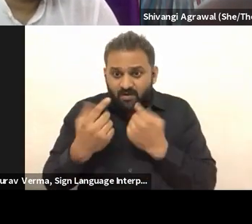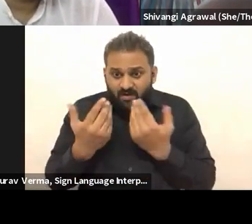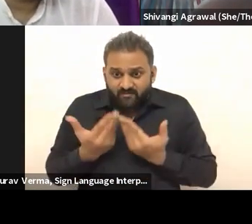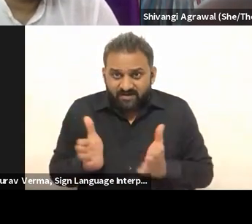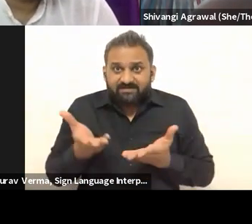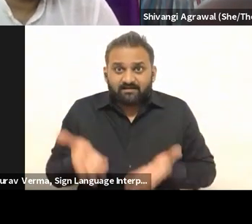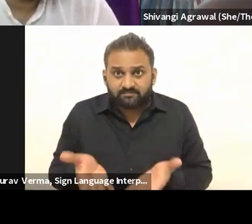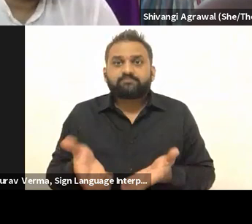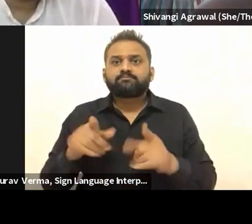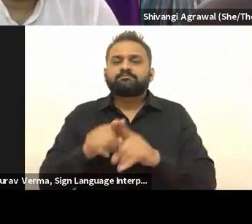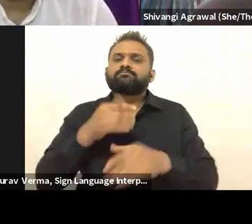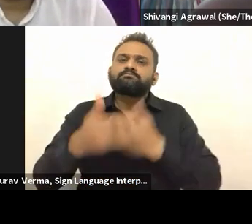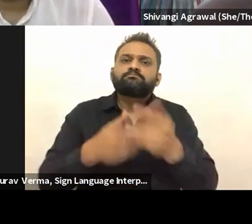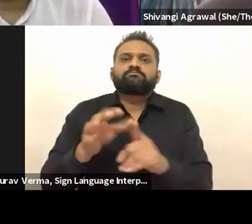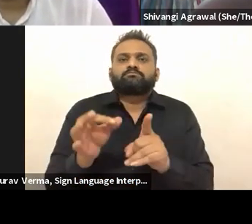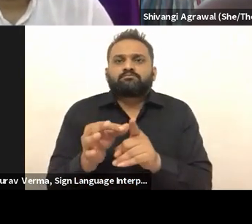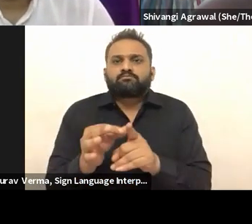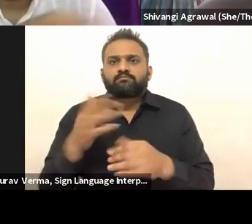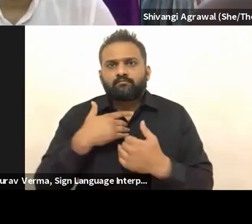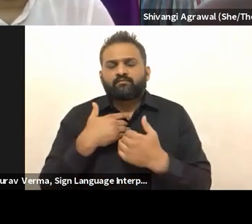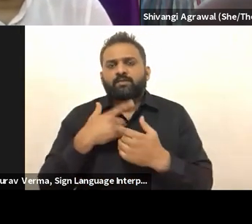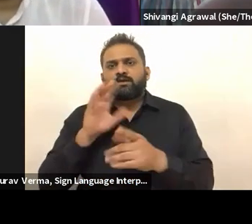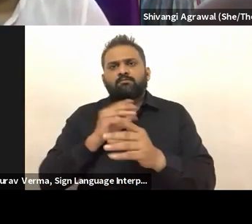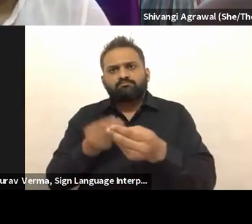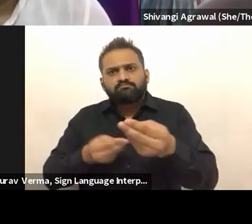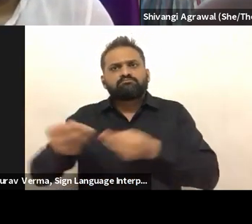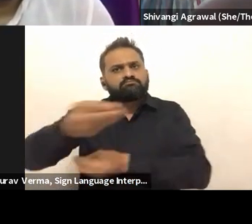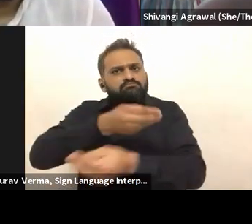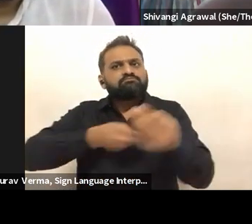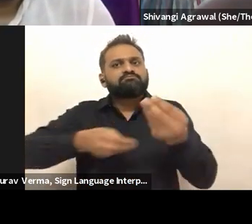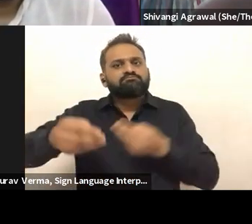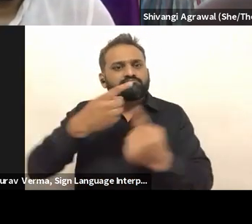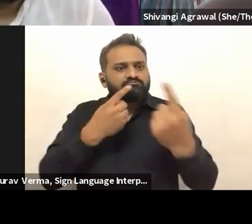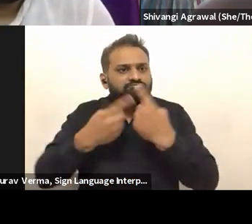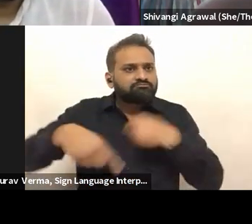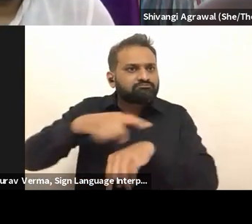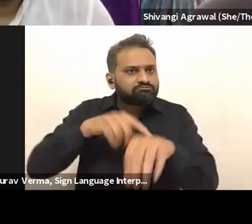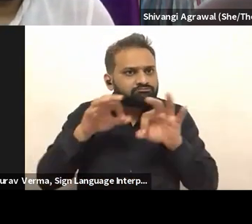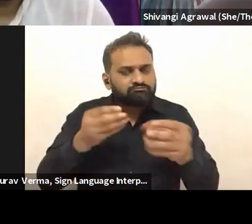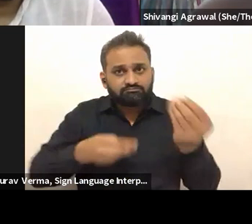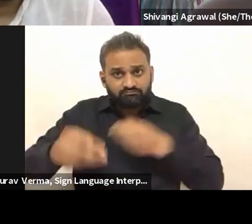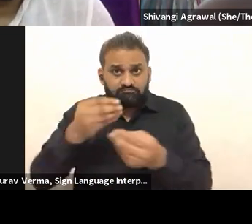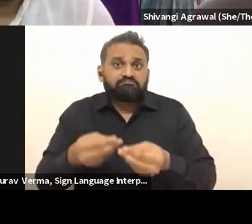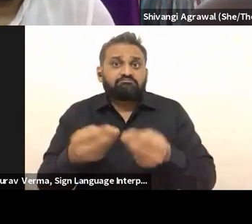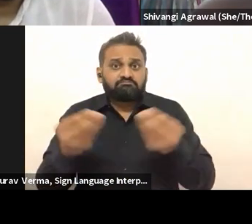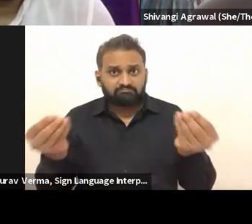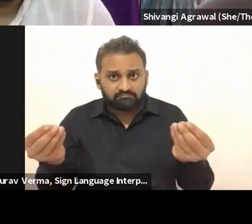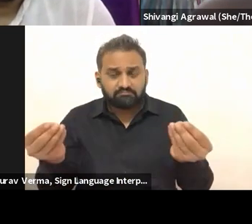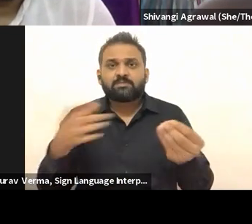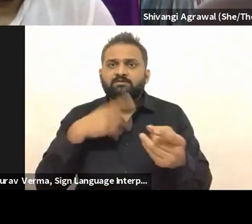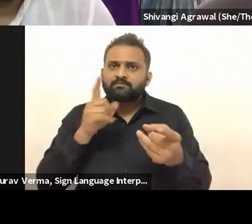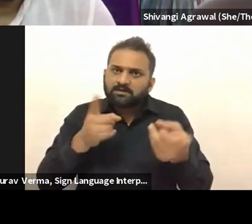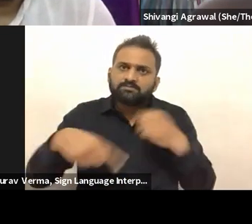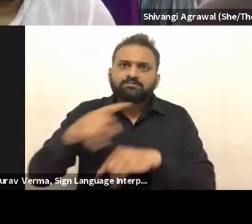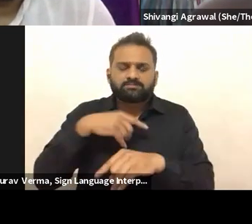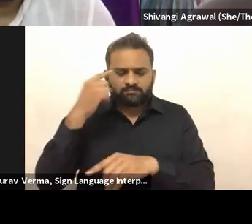to the degree that we can give each other the space to talk, and more than anything, the ears to listen, I think is